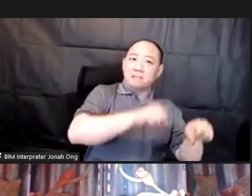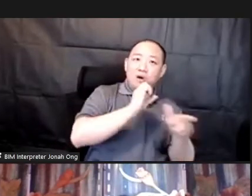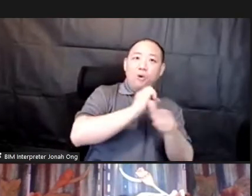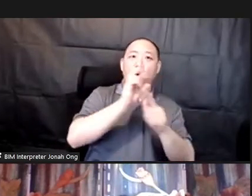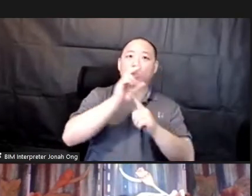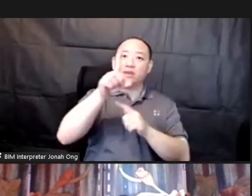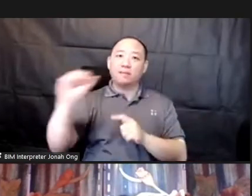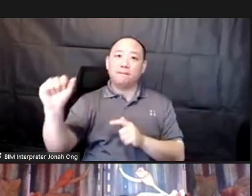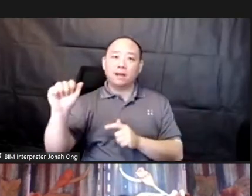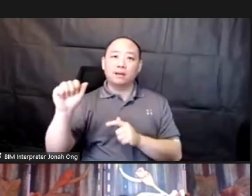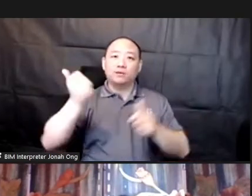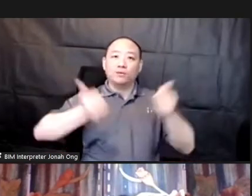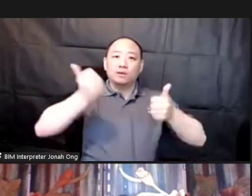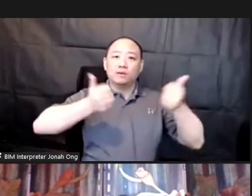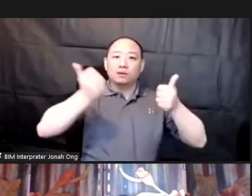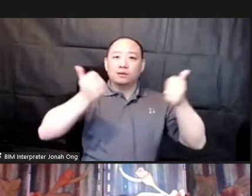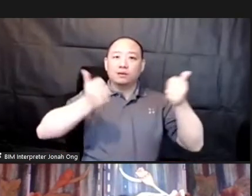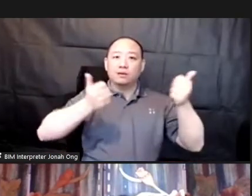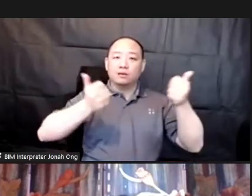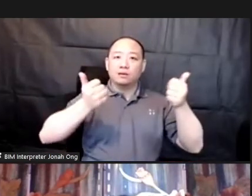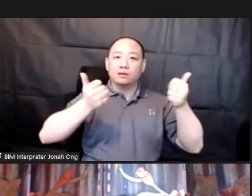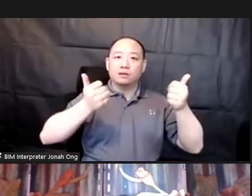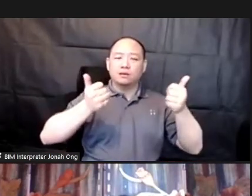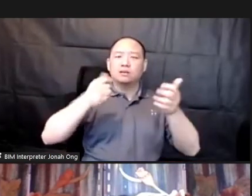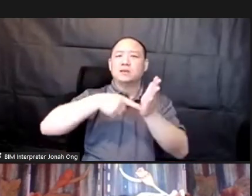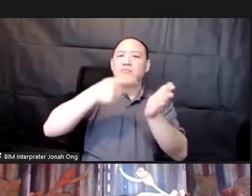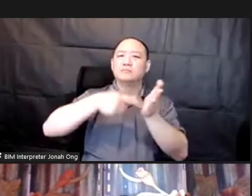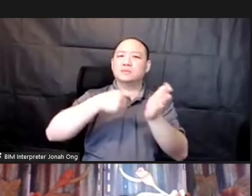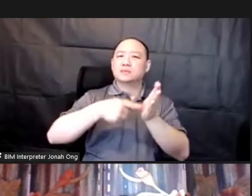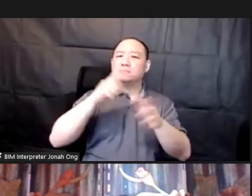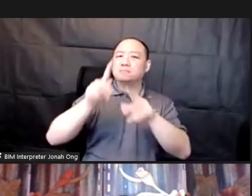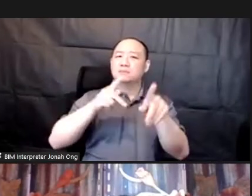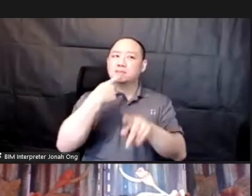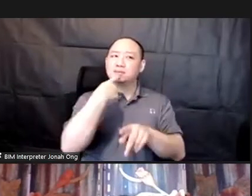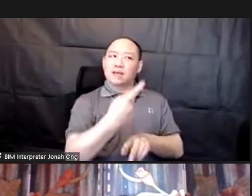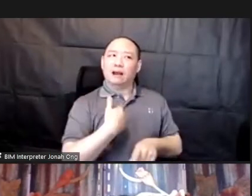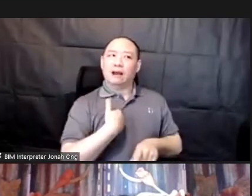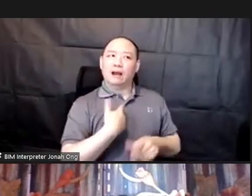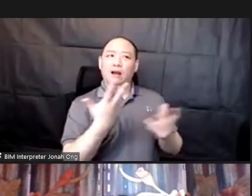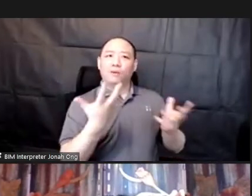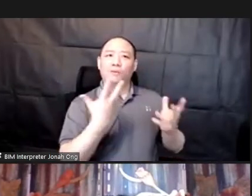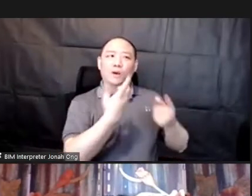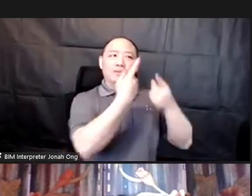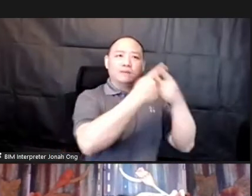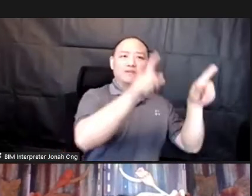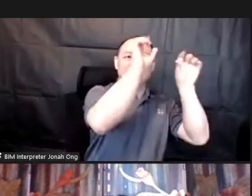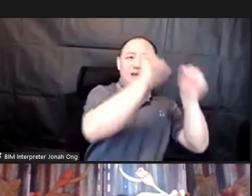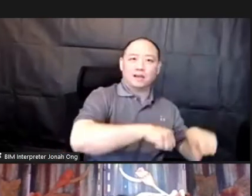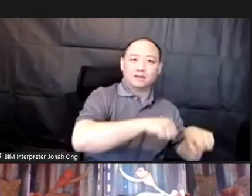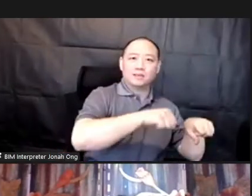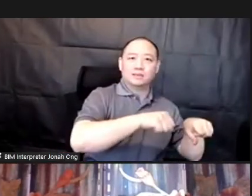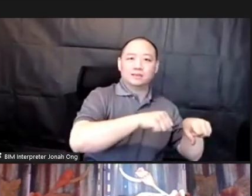been asked to me earlier. So sometimes people say, okay, I prefer differently abled because it seems